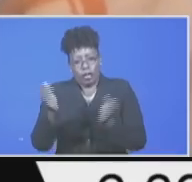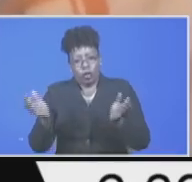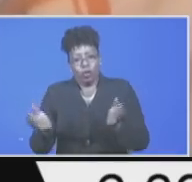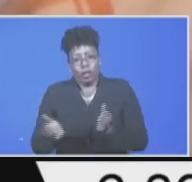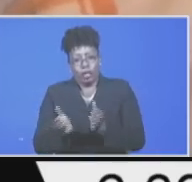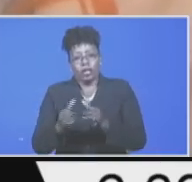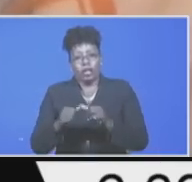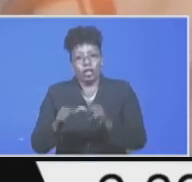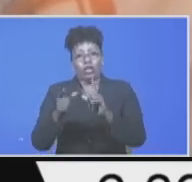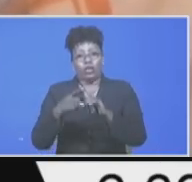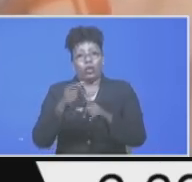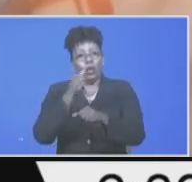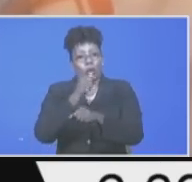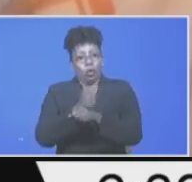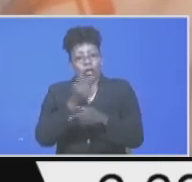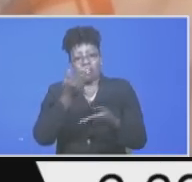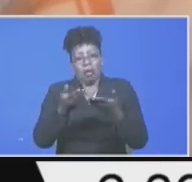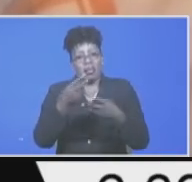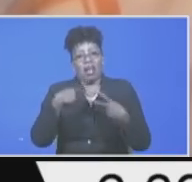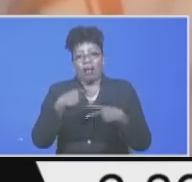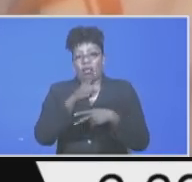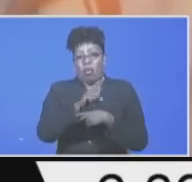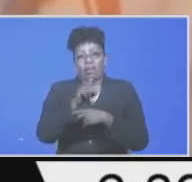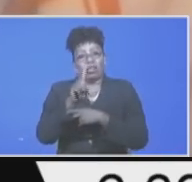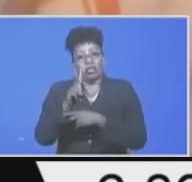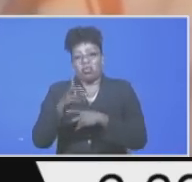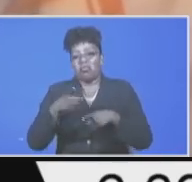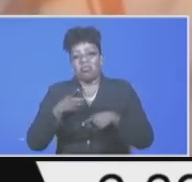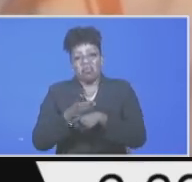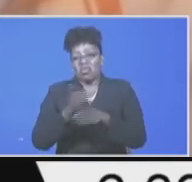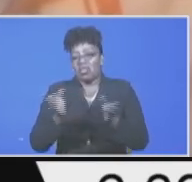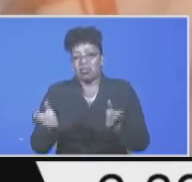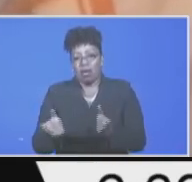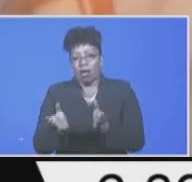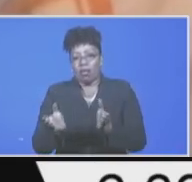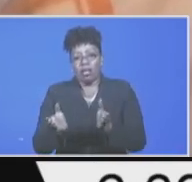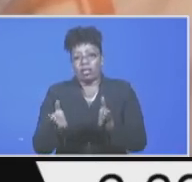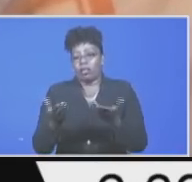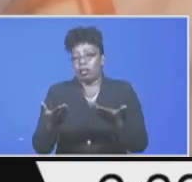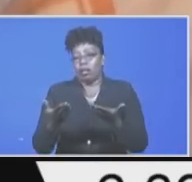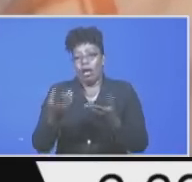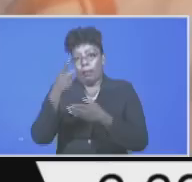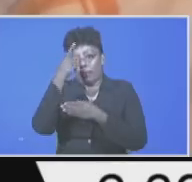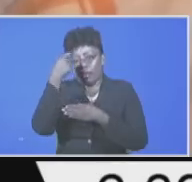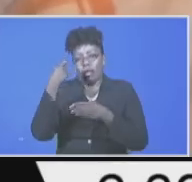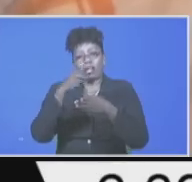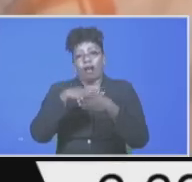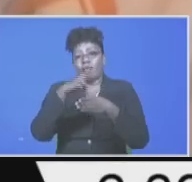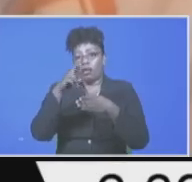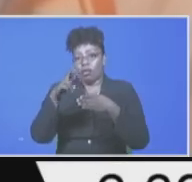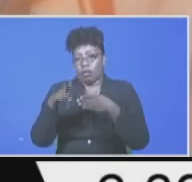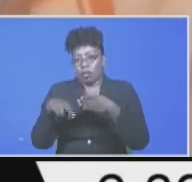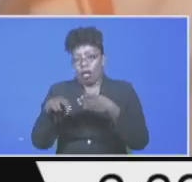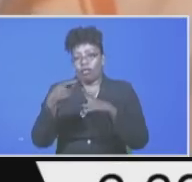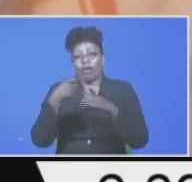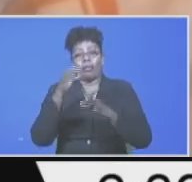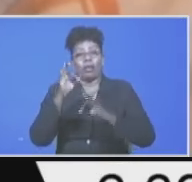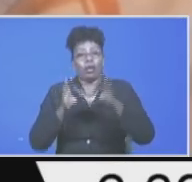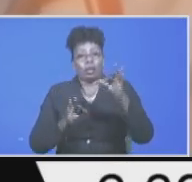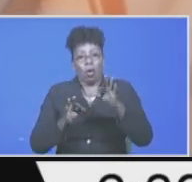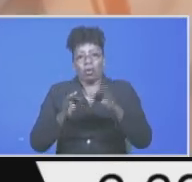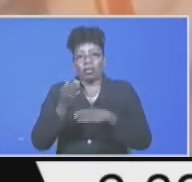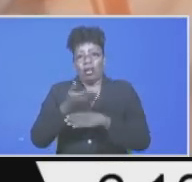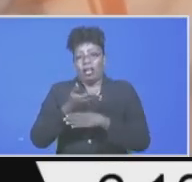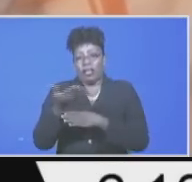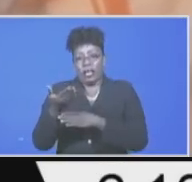We may have one or two that may have been discouraged based on results that came out of coroner's court, things that we